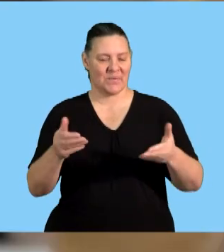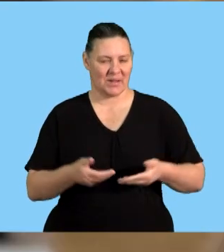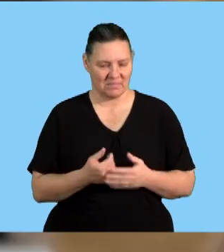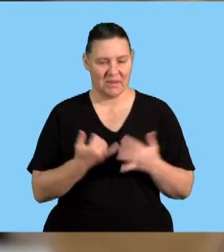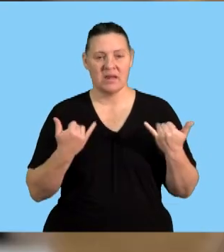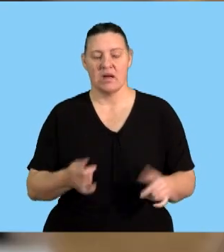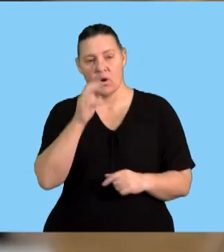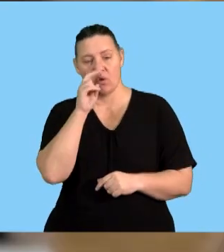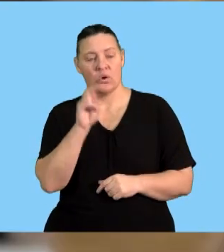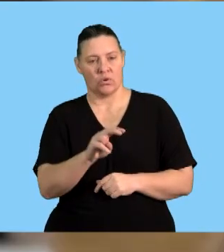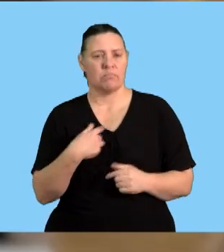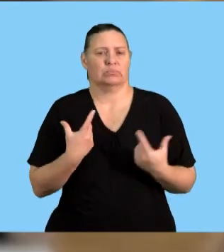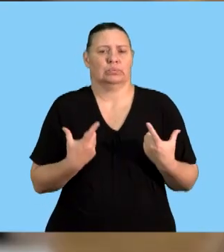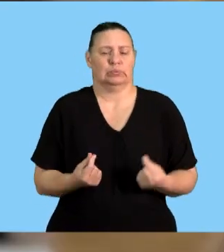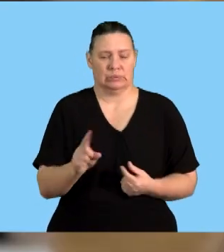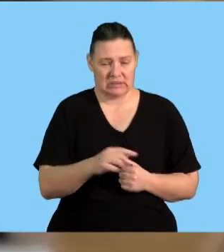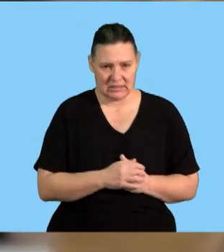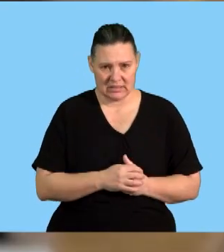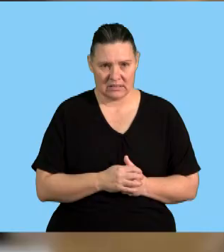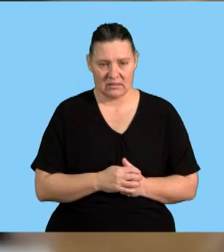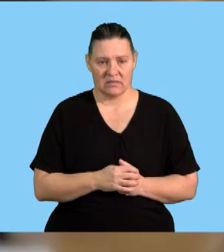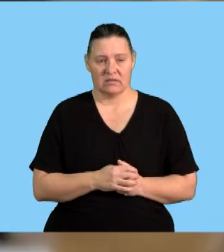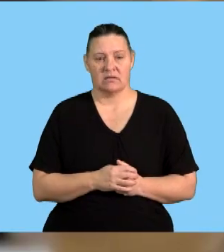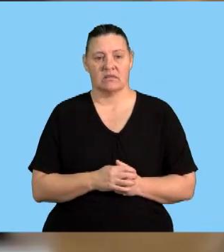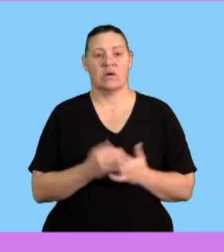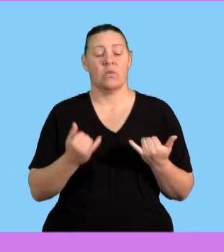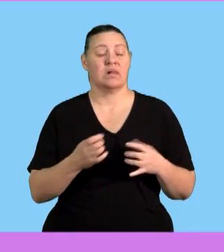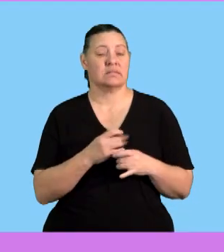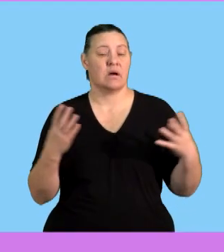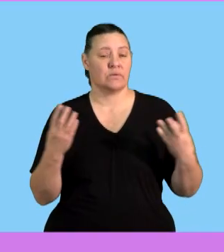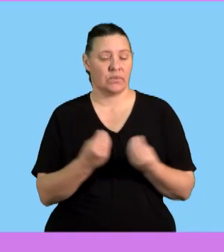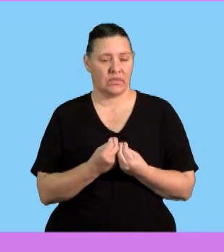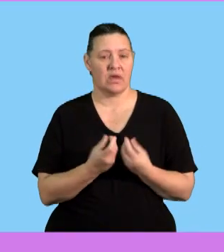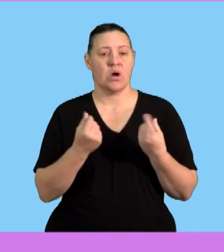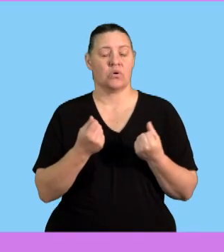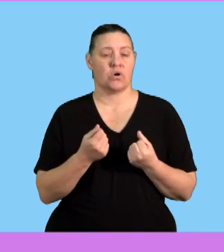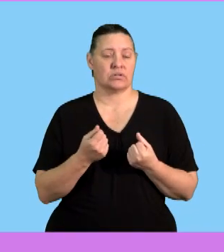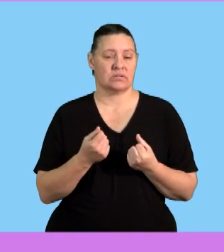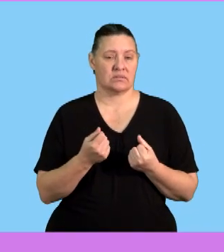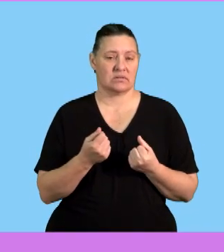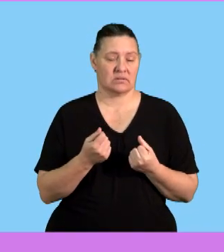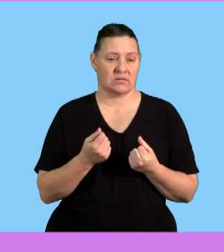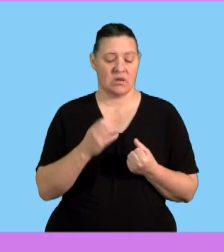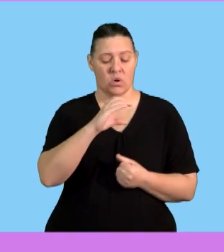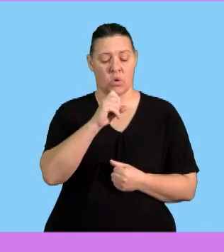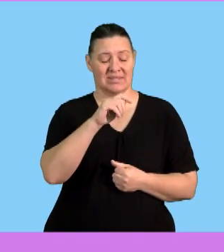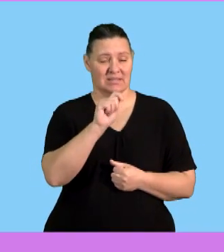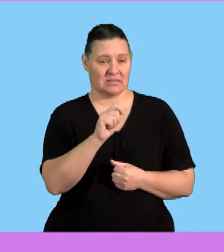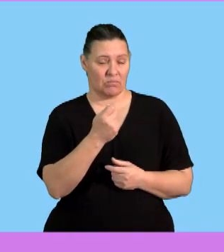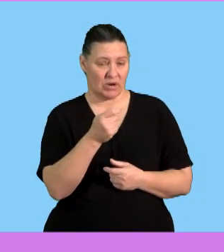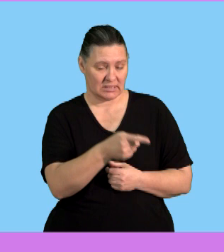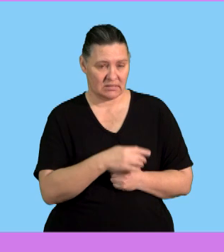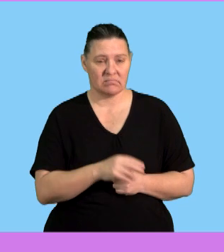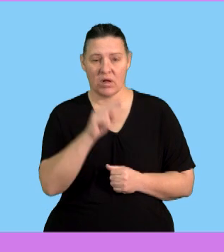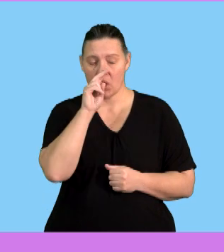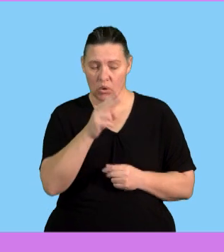Welcome back. Let's look at our to-do list. So we are going to start with cost price now. What we're going to do